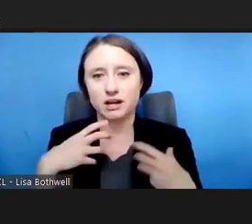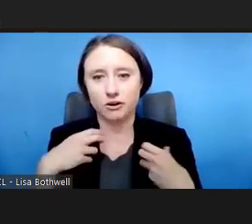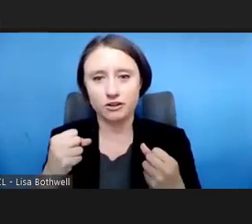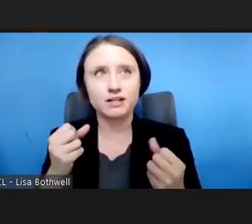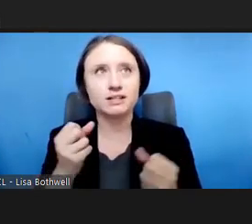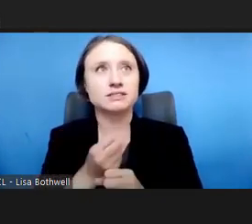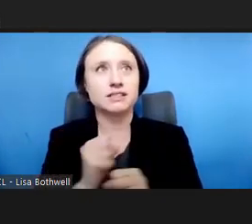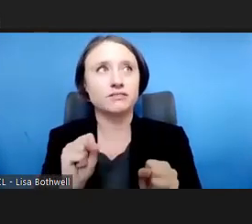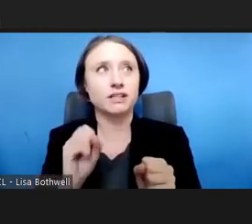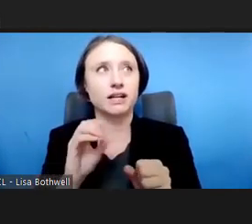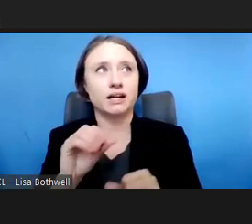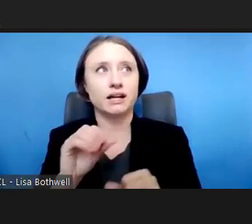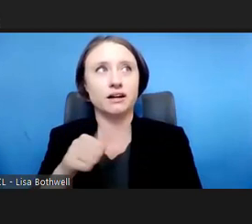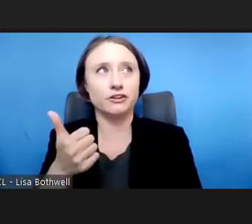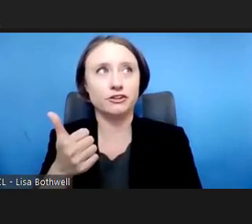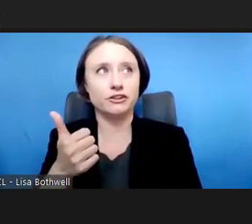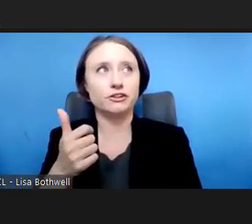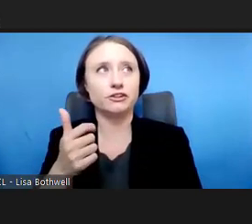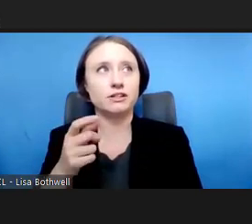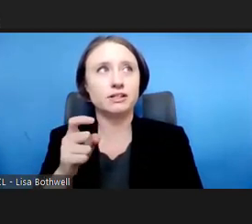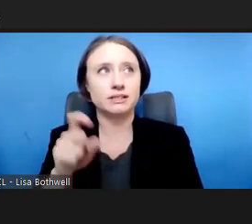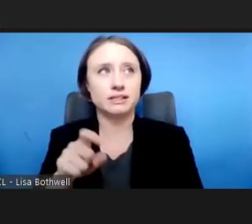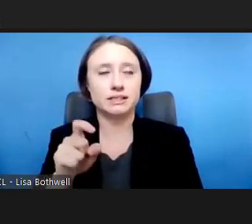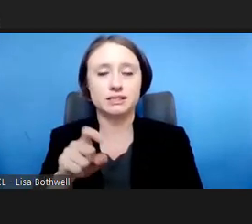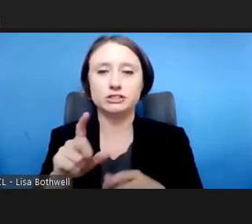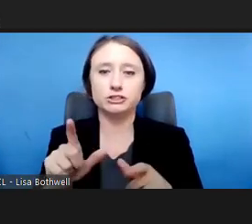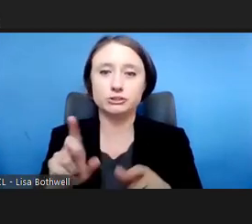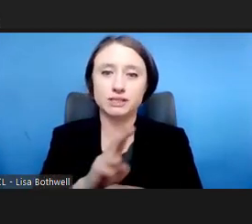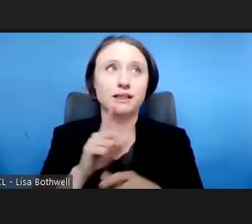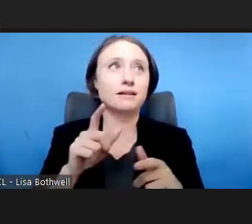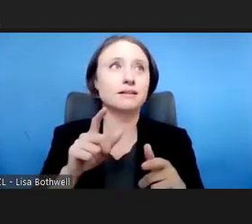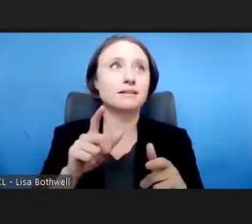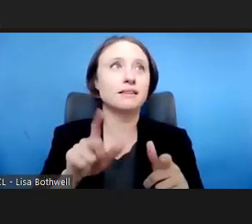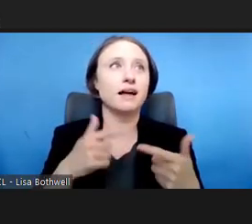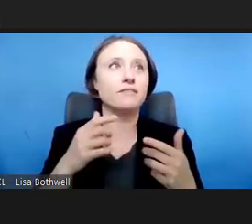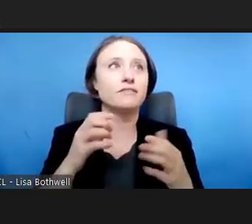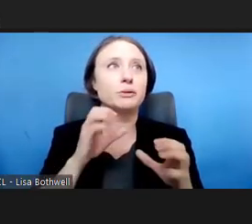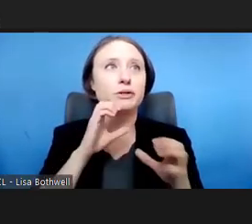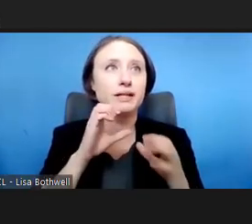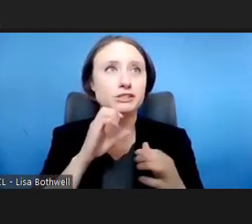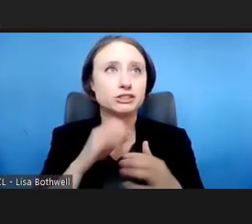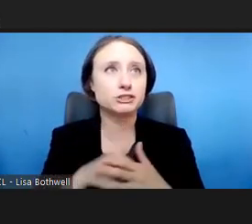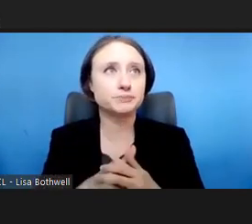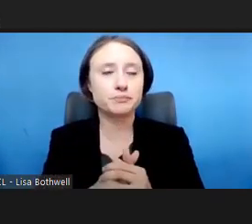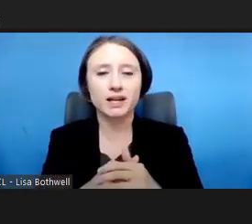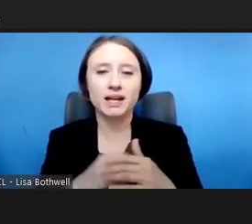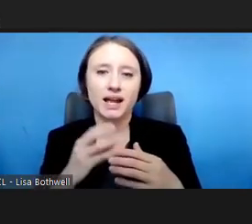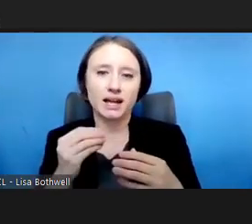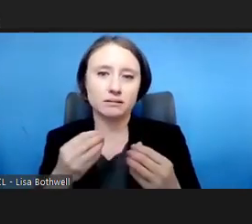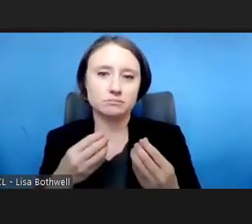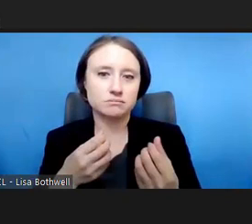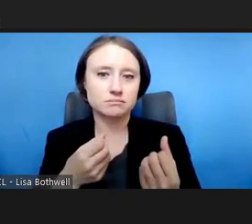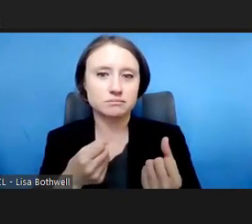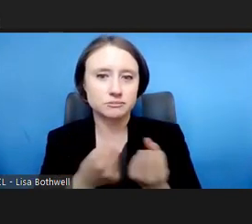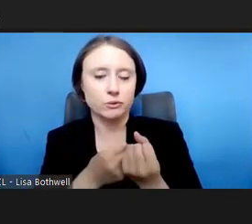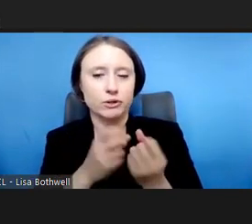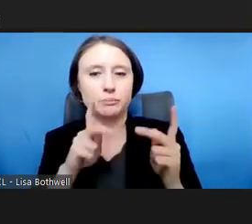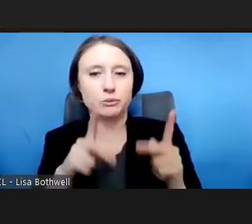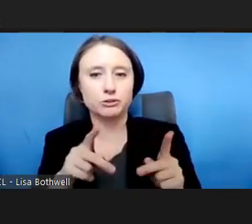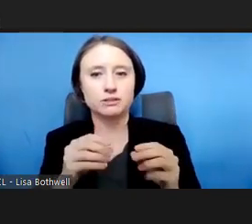monitor and respond to a person's health and safety and other needs using live